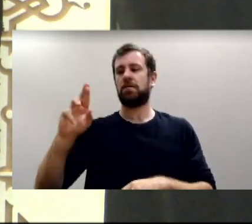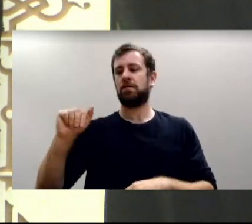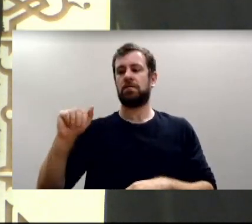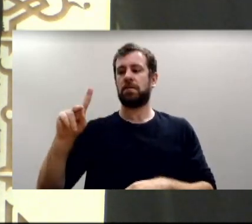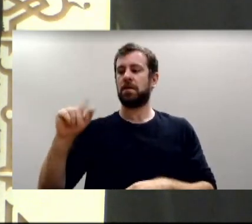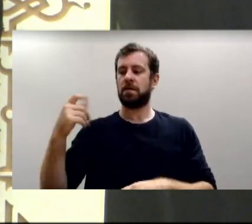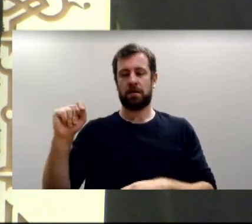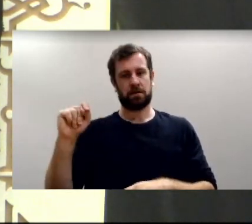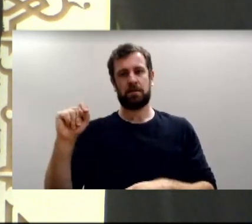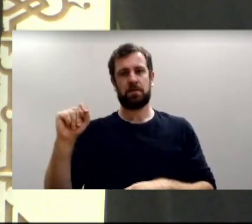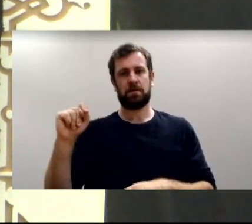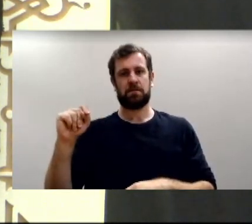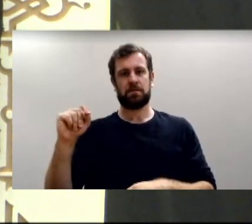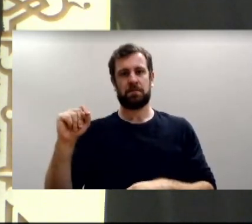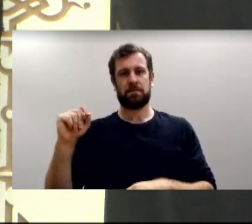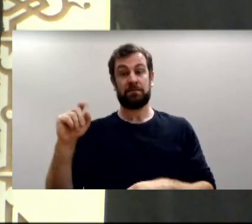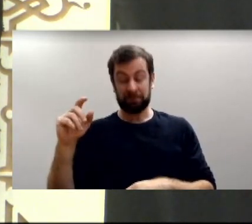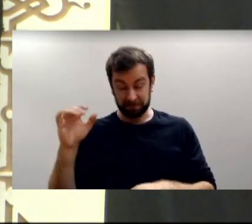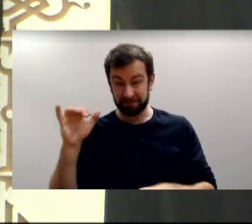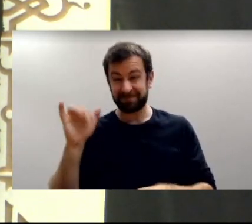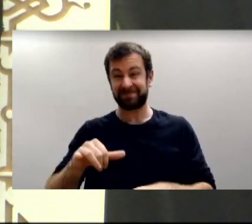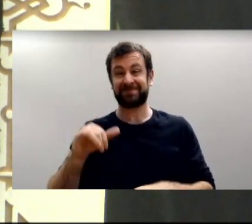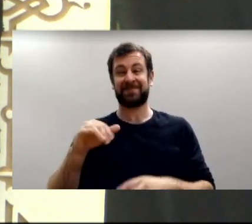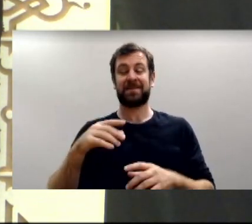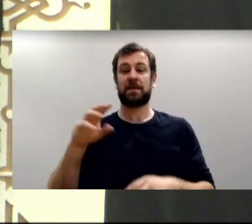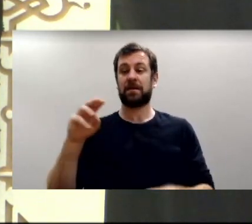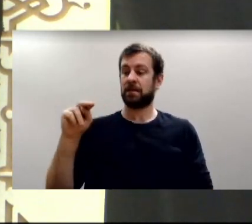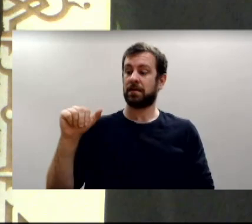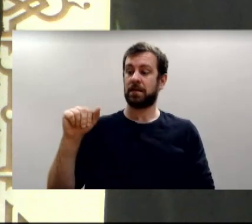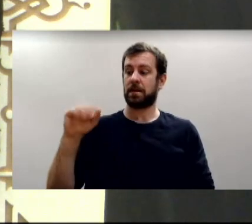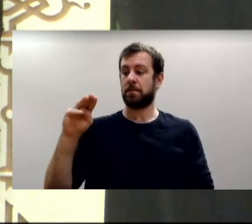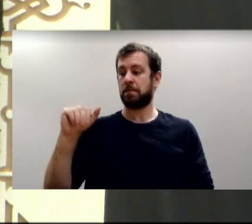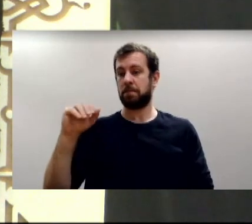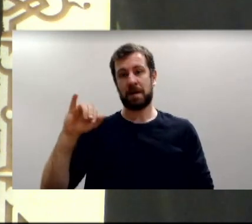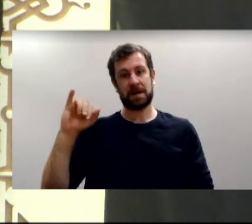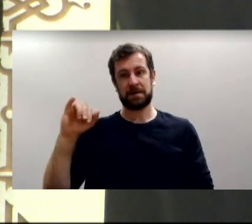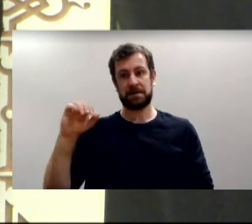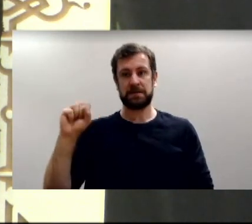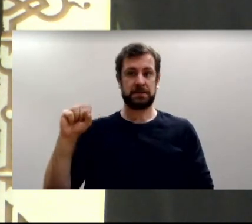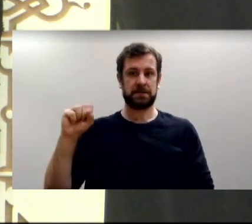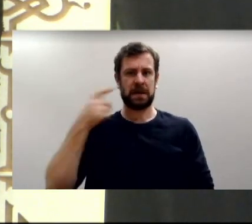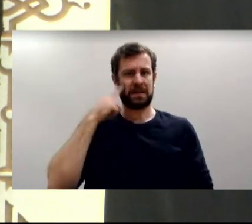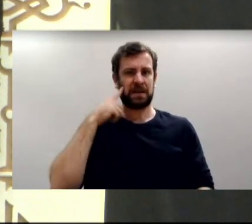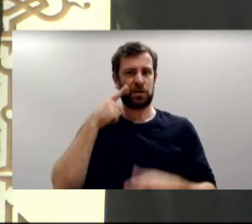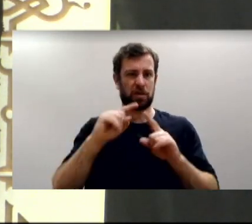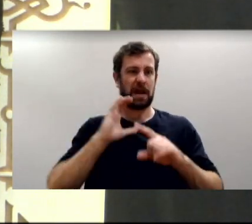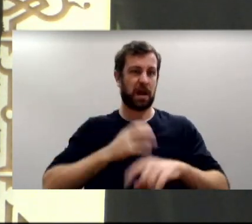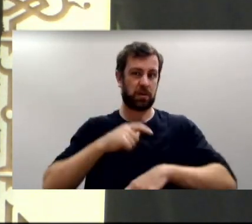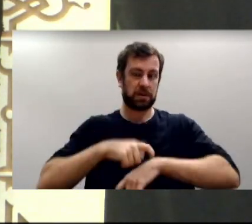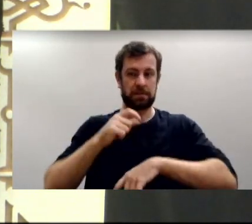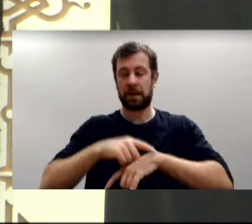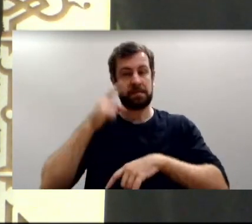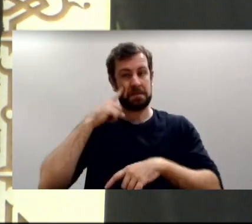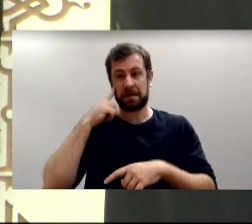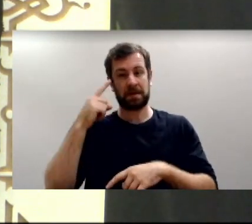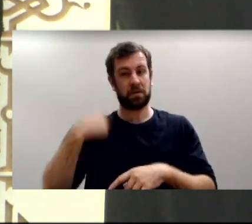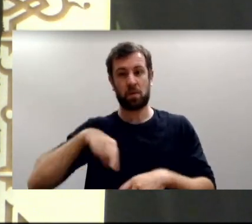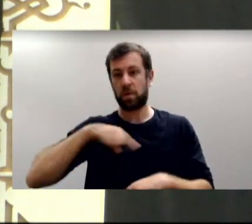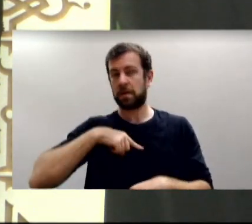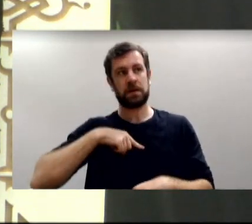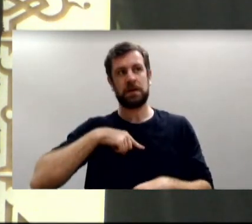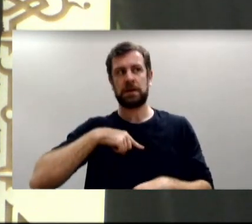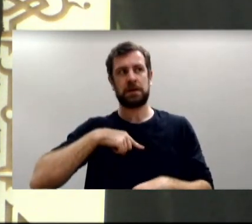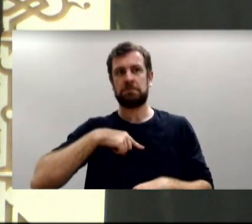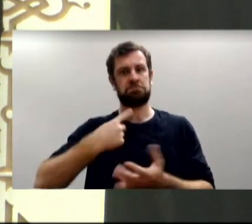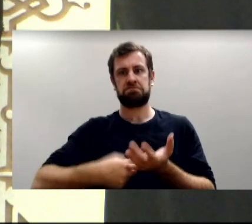So Allah subhanahu wa ta'ala, this namaz, which, at least during our time, I don't think, we even